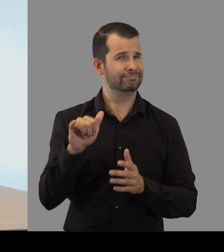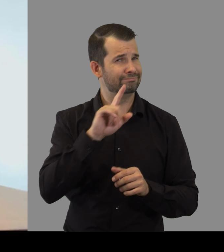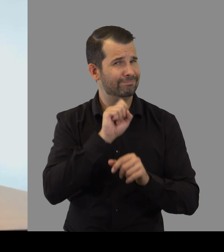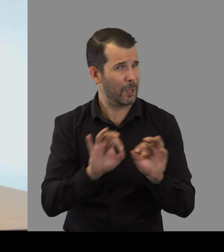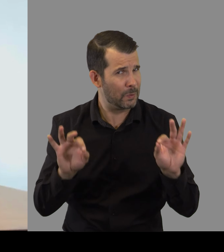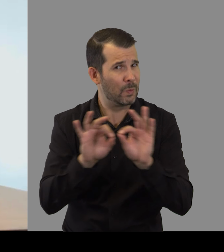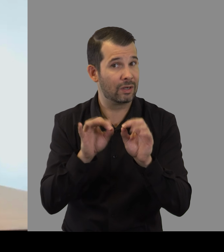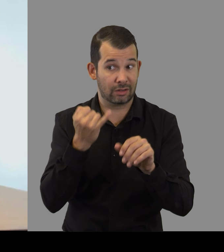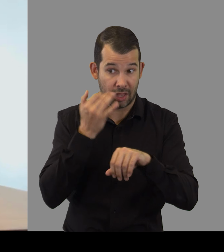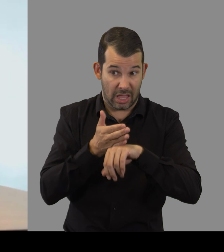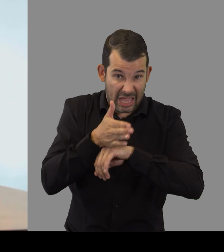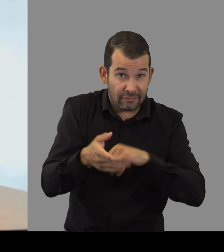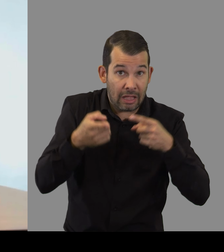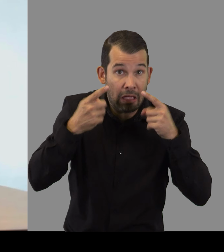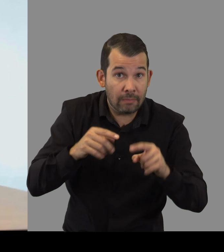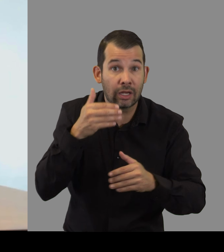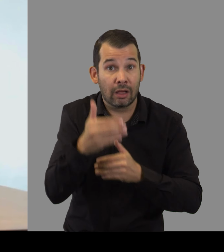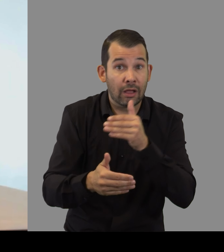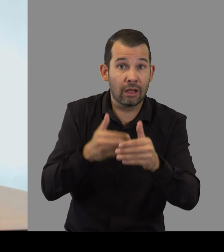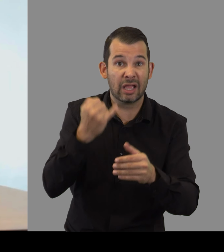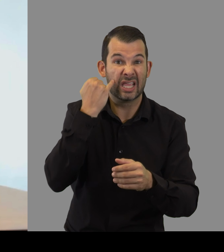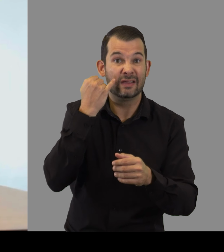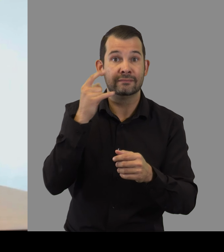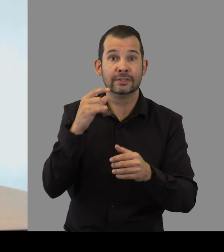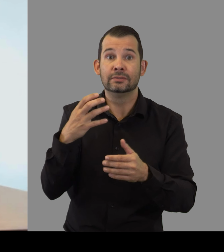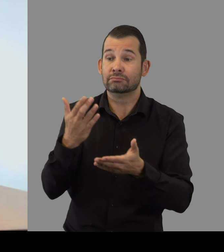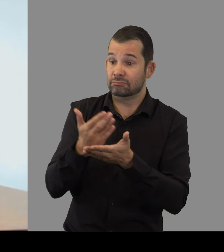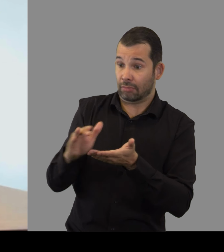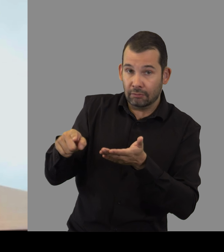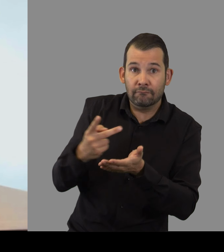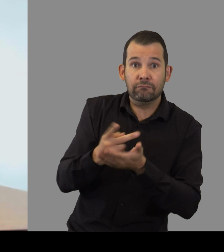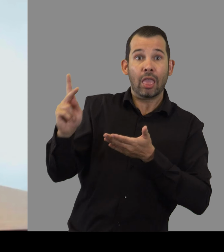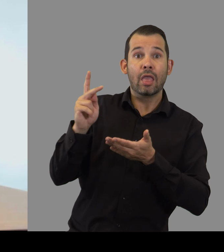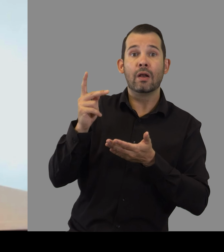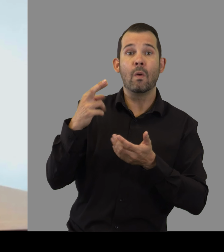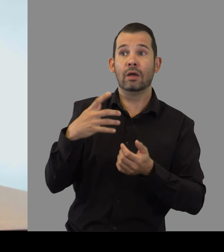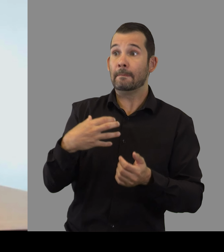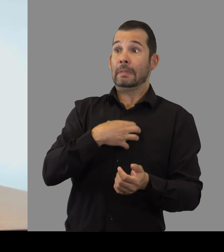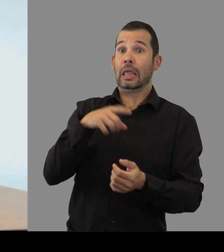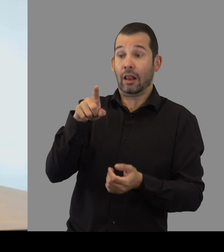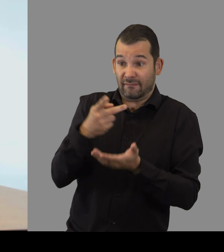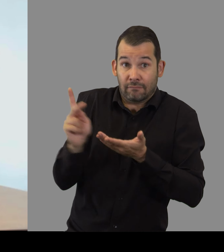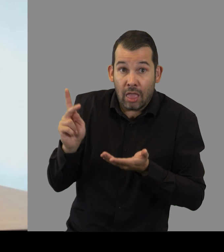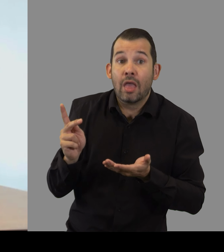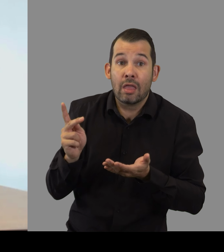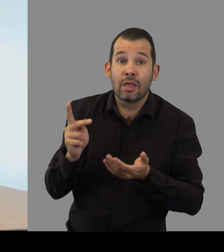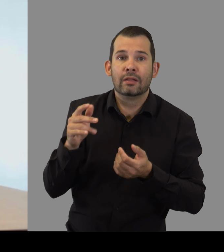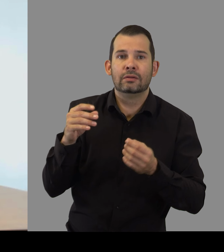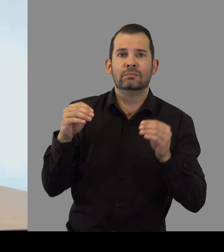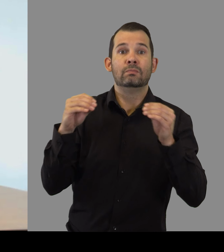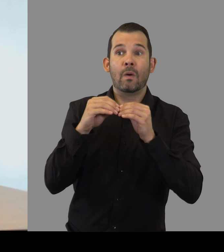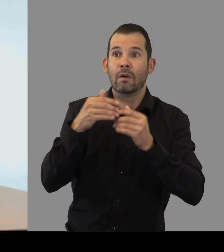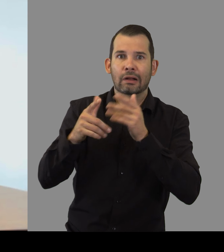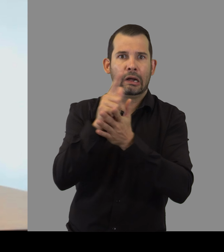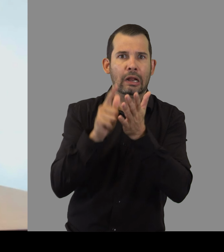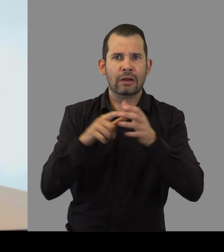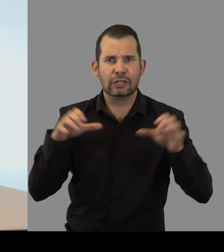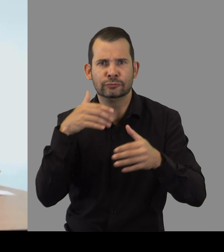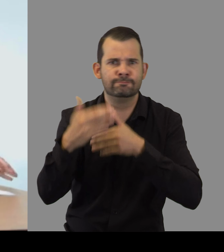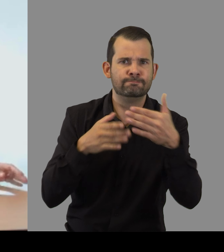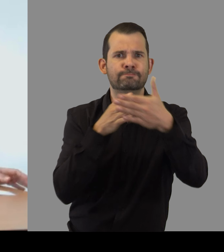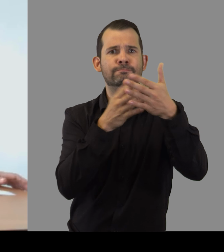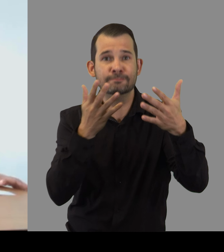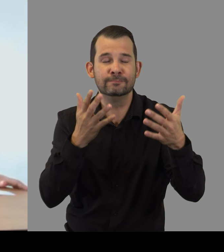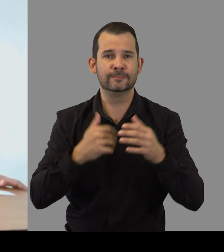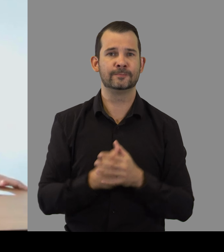important following this when it comes to if the exclusion appeal fails in further legal actions.